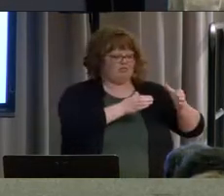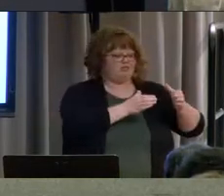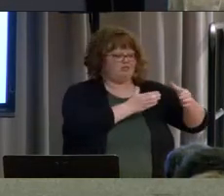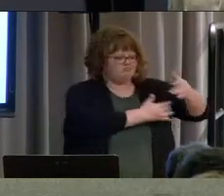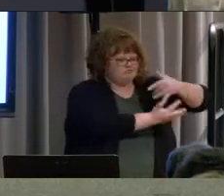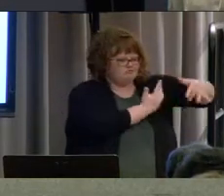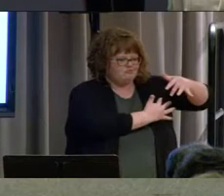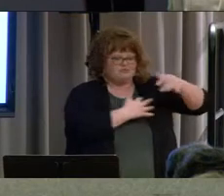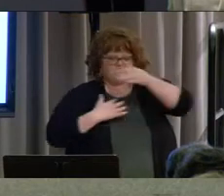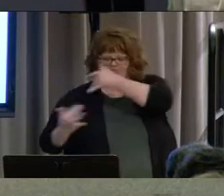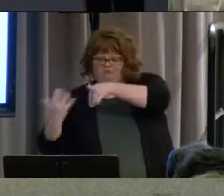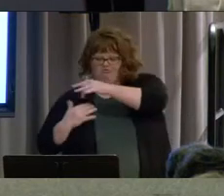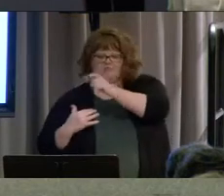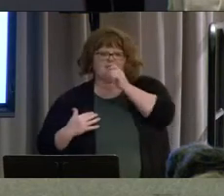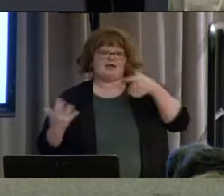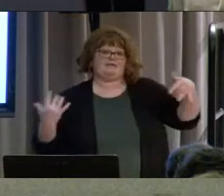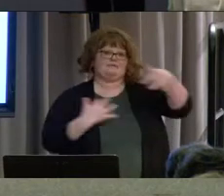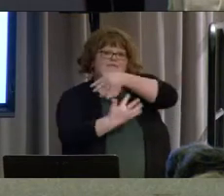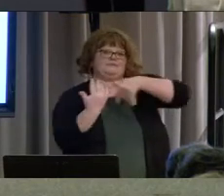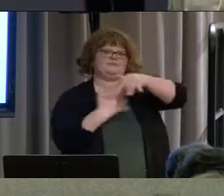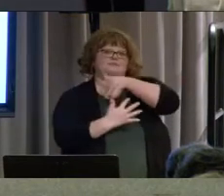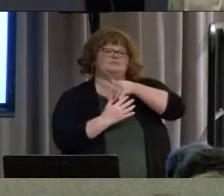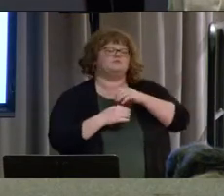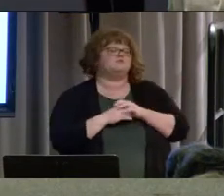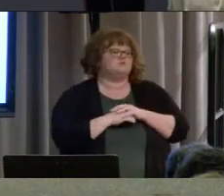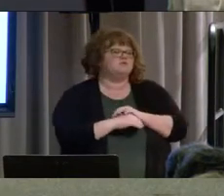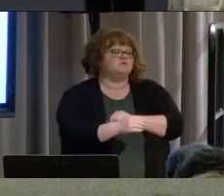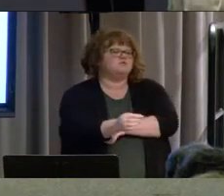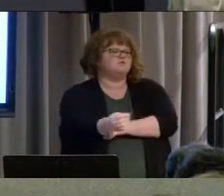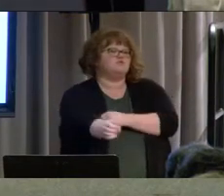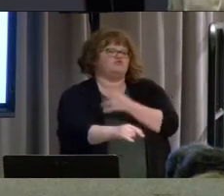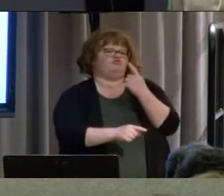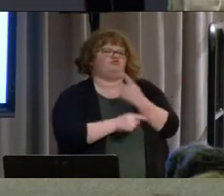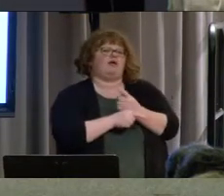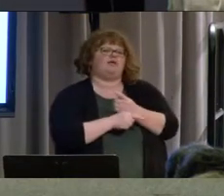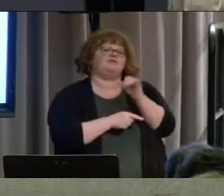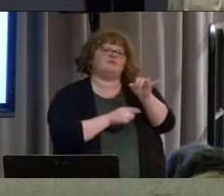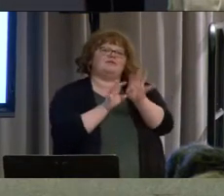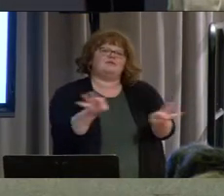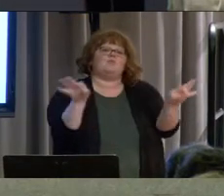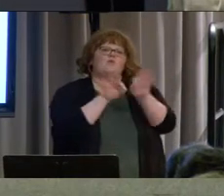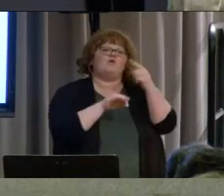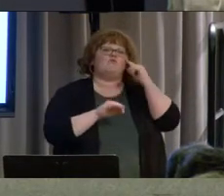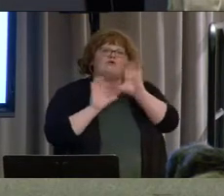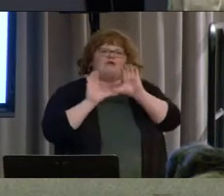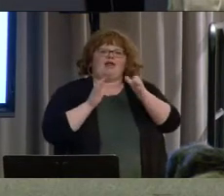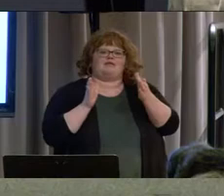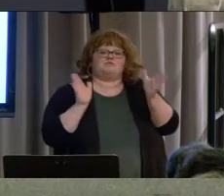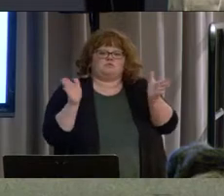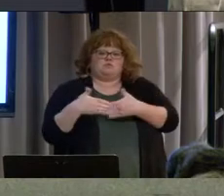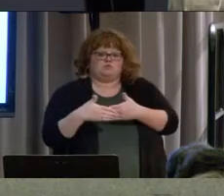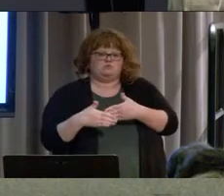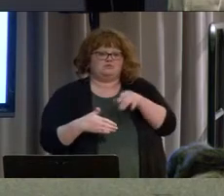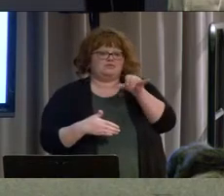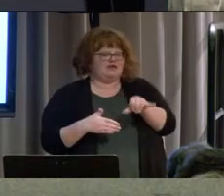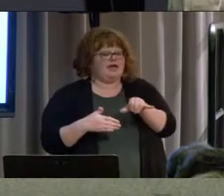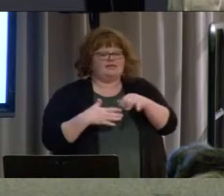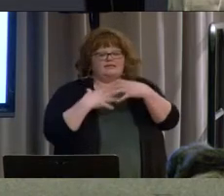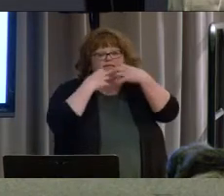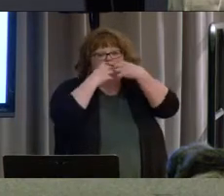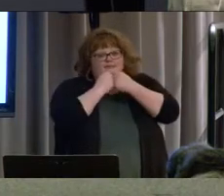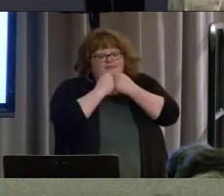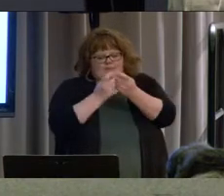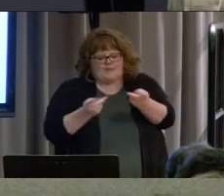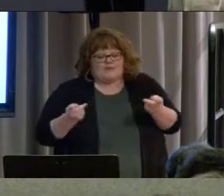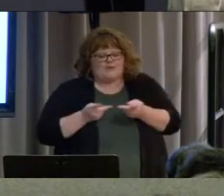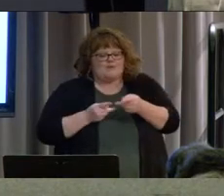in their own tribes. Sure. And that is why we have classrooms, because that's the most sacred place in America. Is there a place